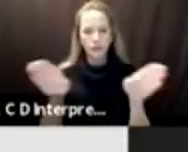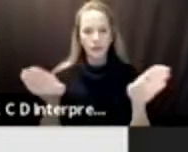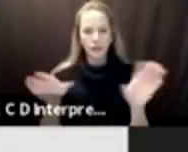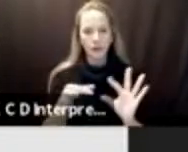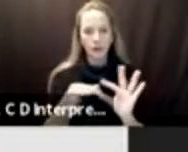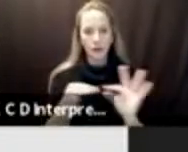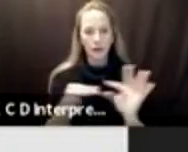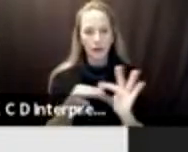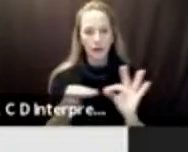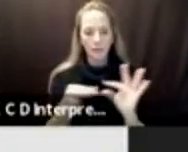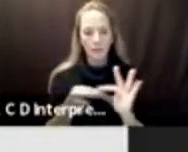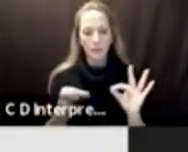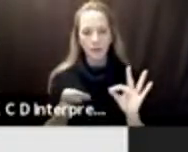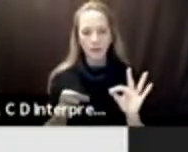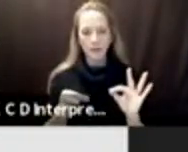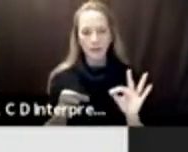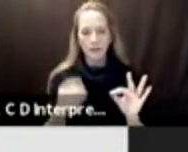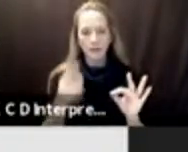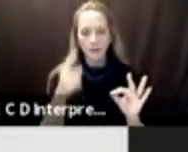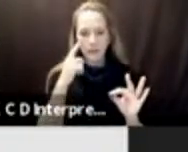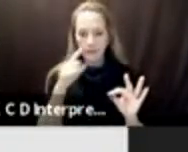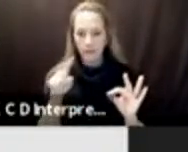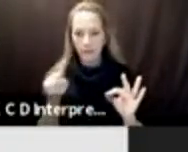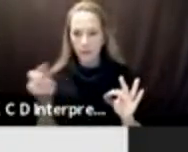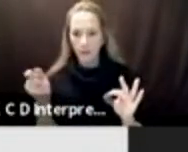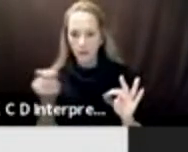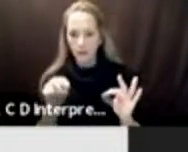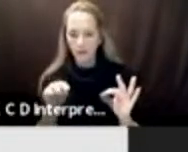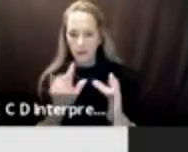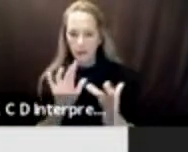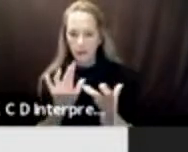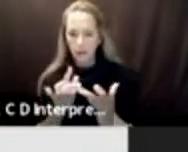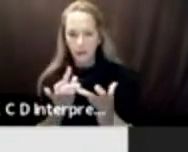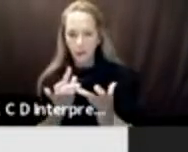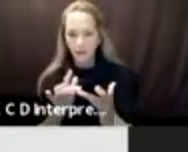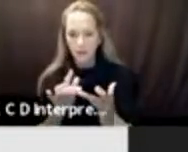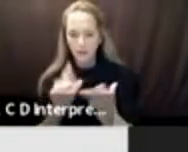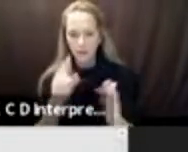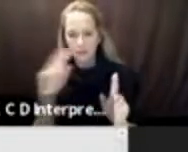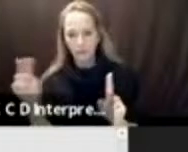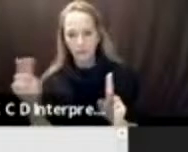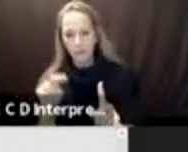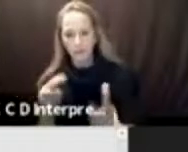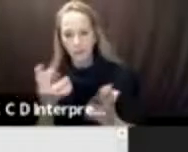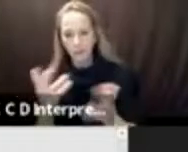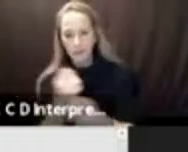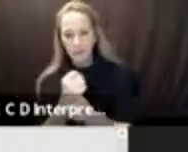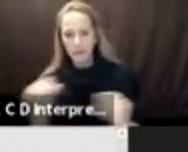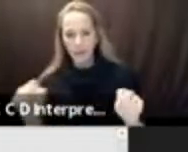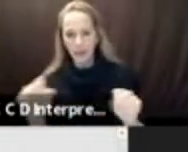certainly with the perceived safety of being on the internet, some people sort of just